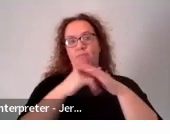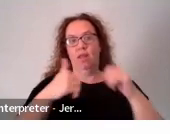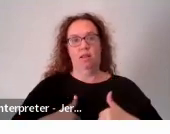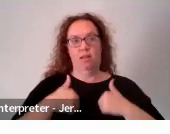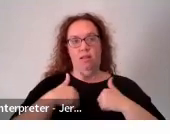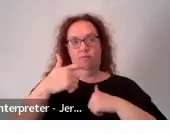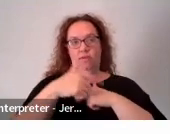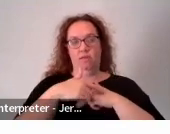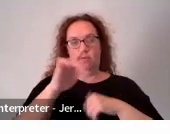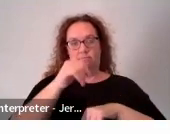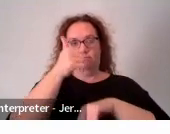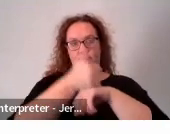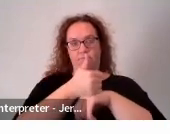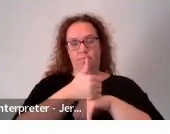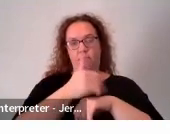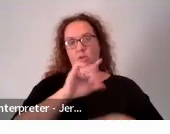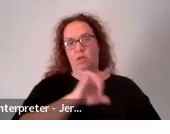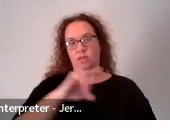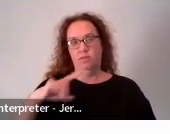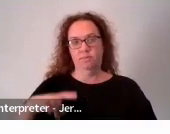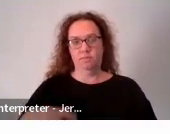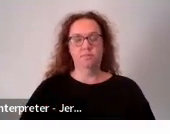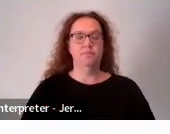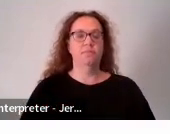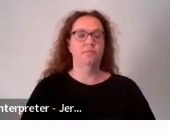was established by the legislature.